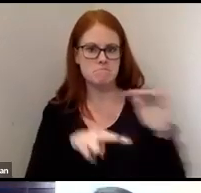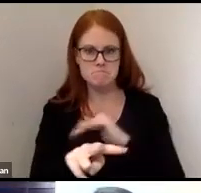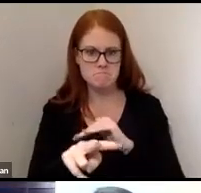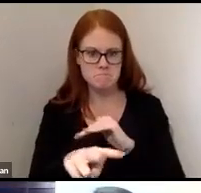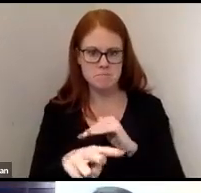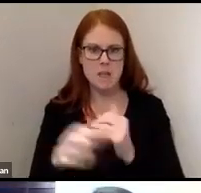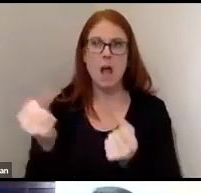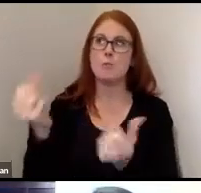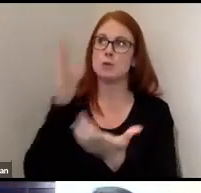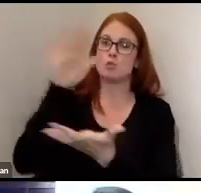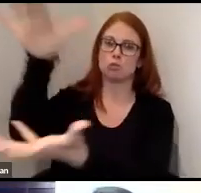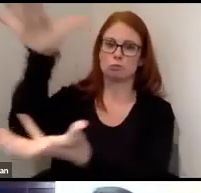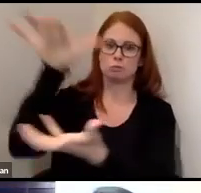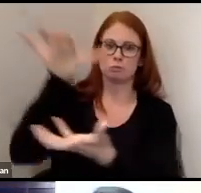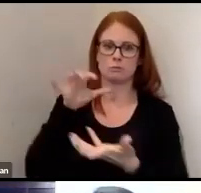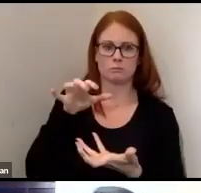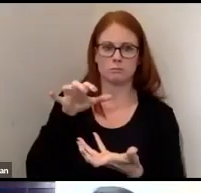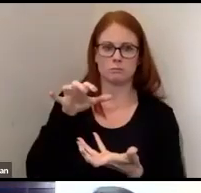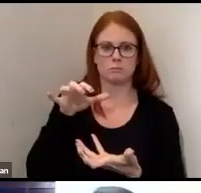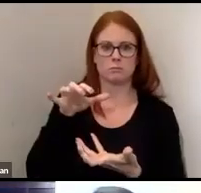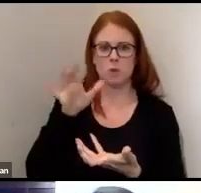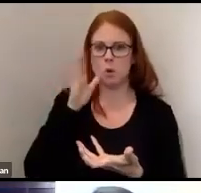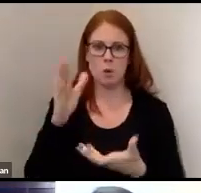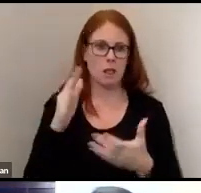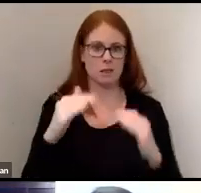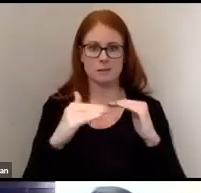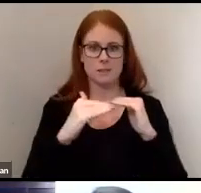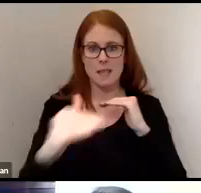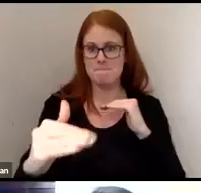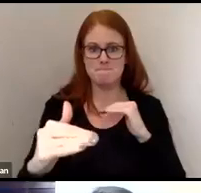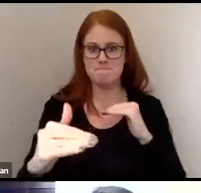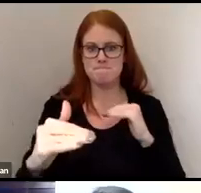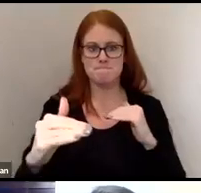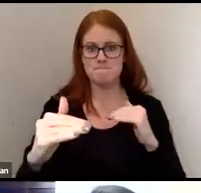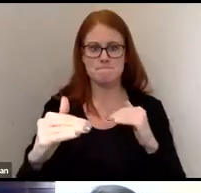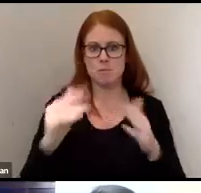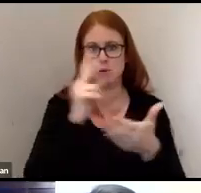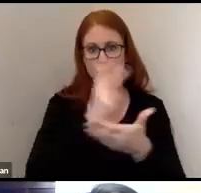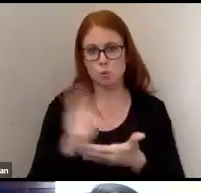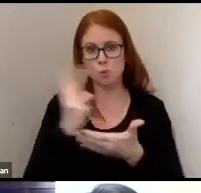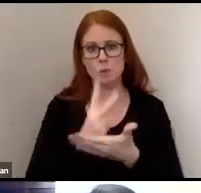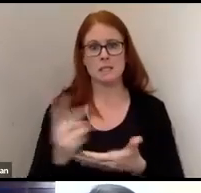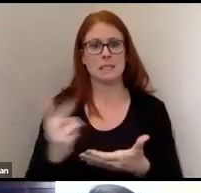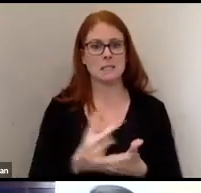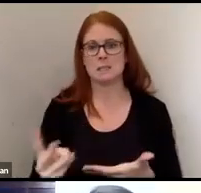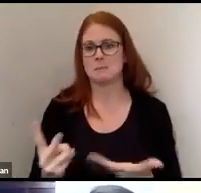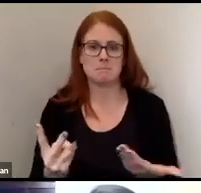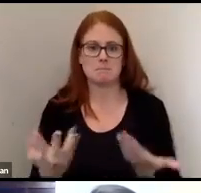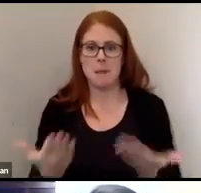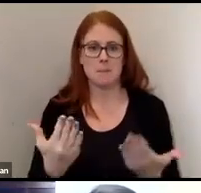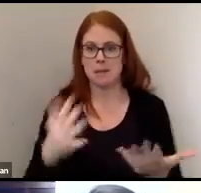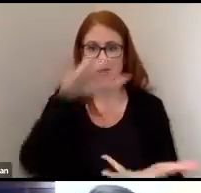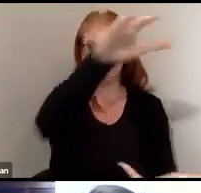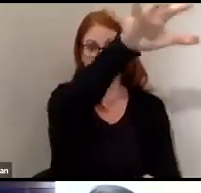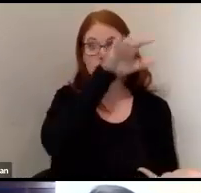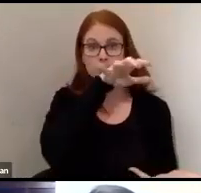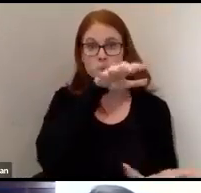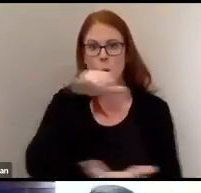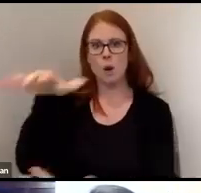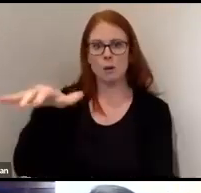that that we're going to get the same amount in 2 weeks' time or 3 weeks' time, we're staying away from